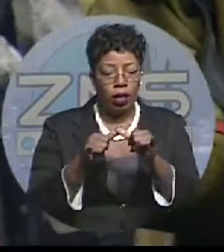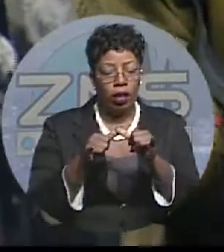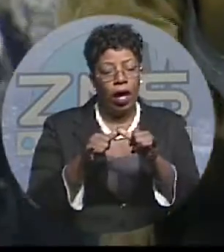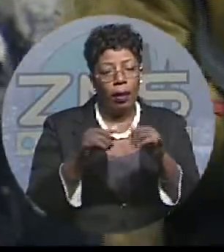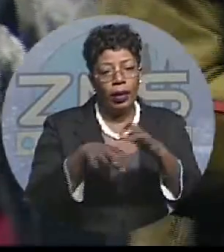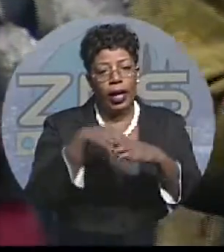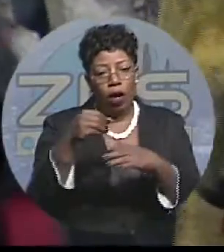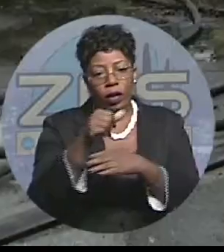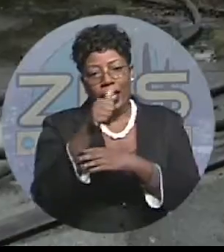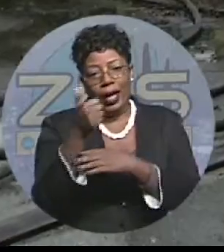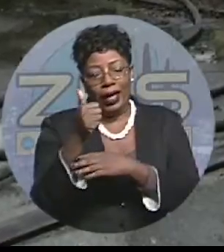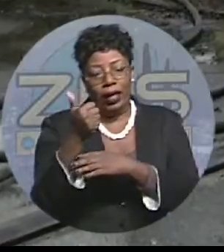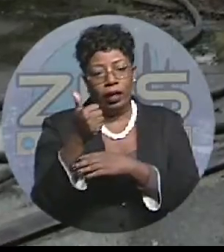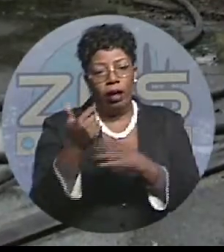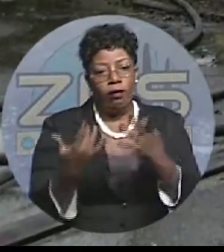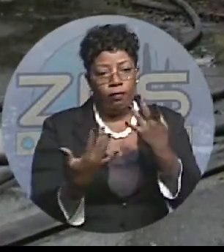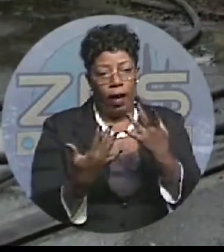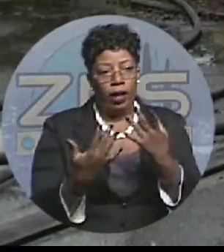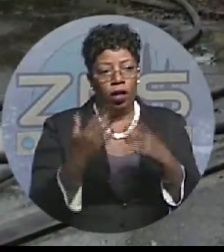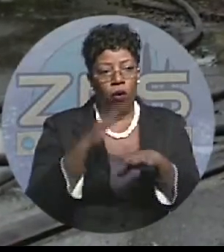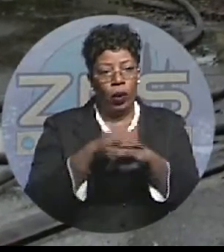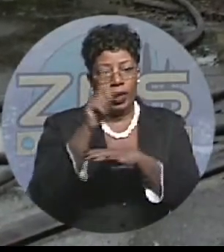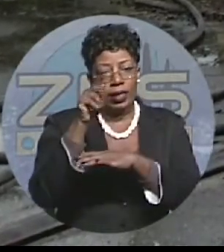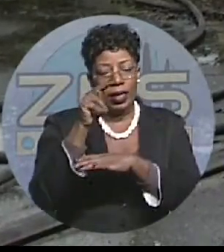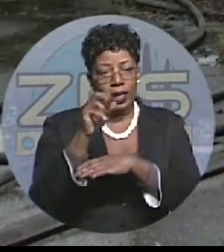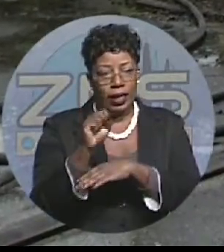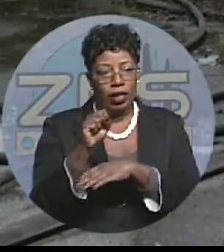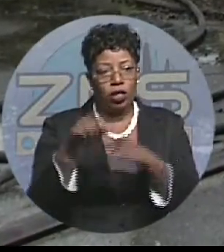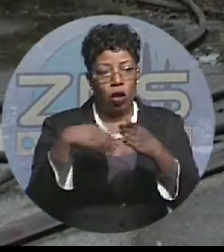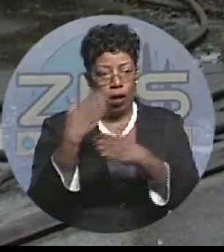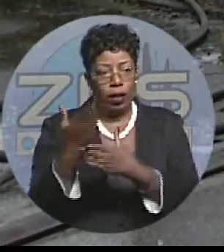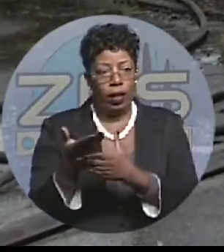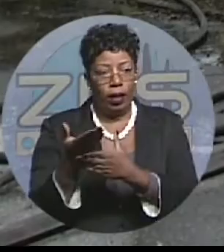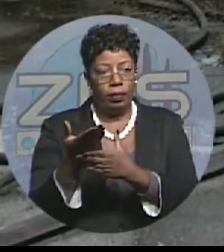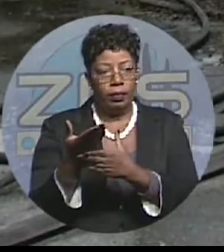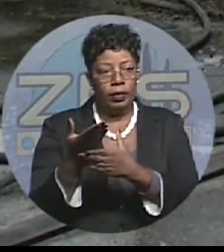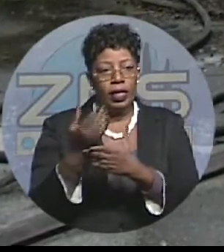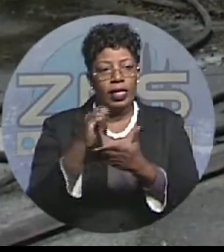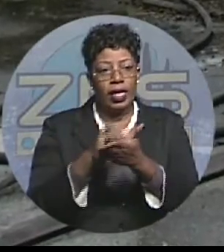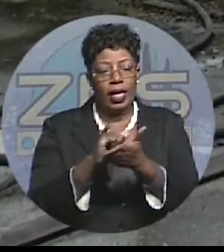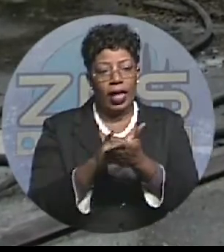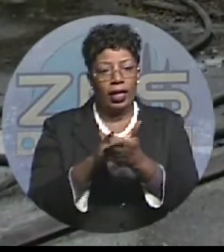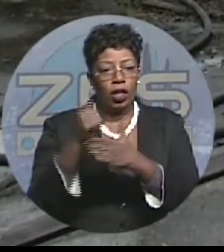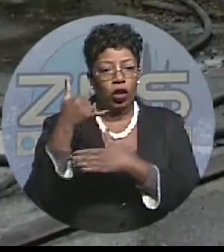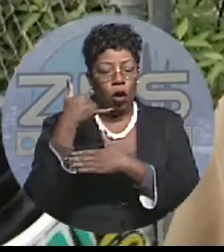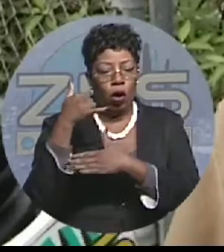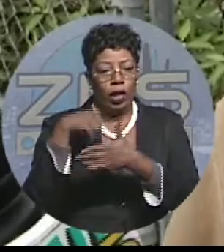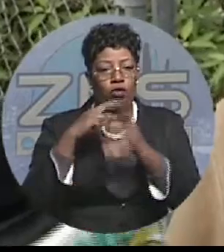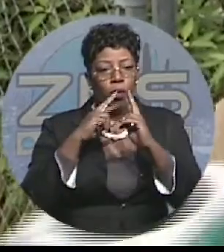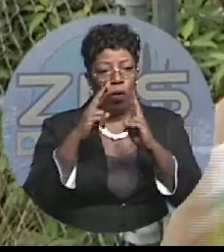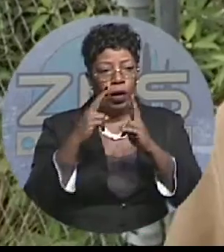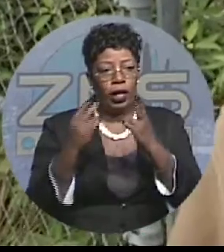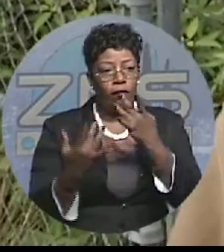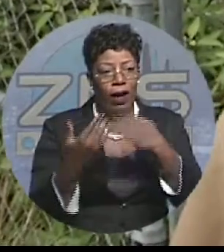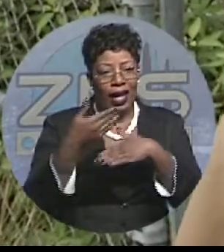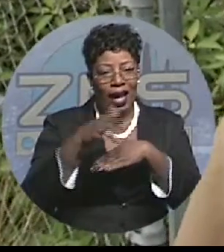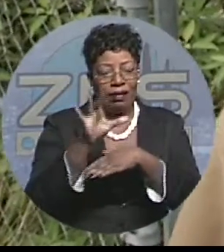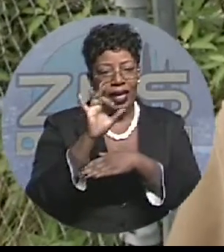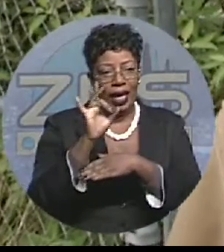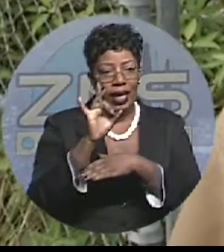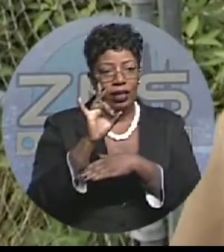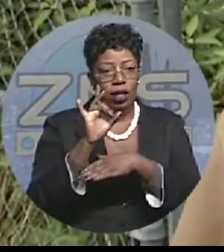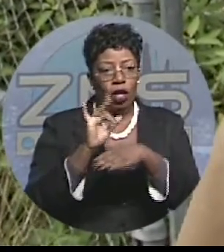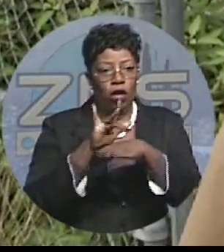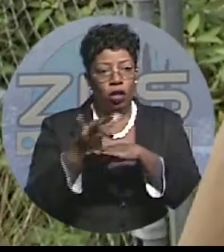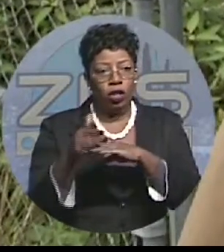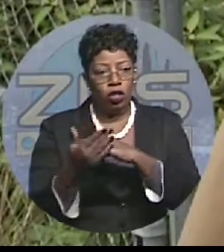out any lingering fires when ZNS News arrived. Sergeant Anthony Mitchell said the call came in reporting the fire after 8 a.m.